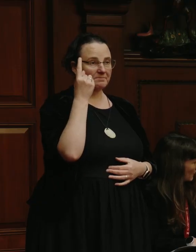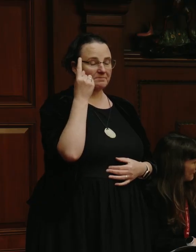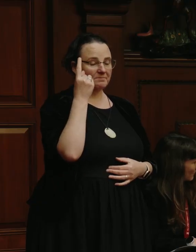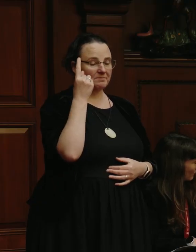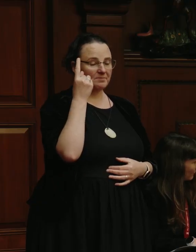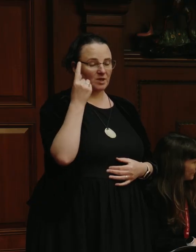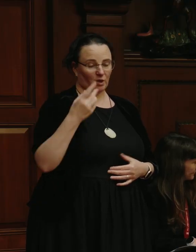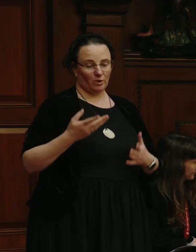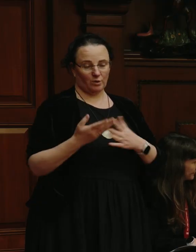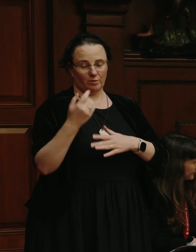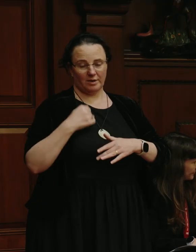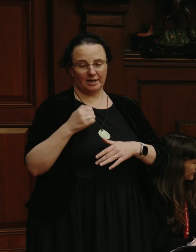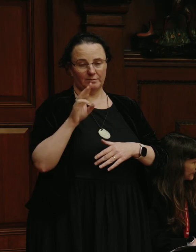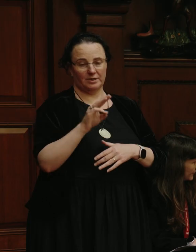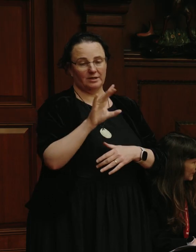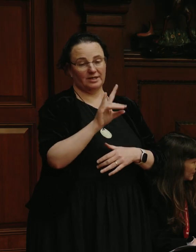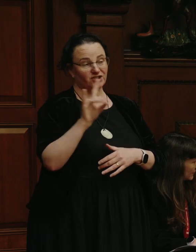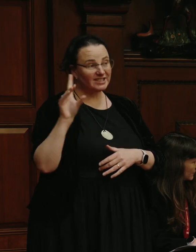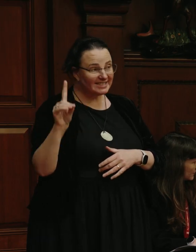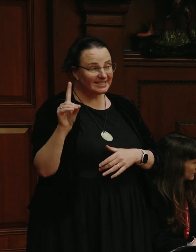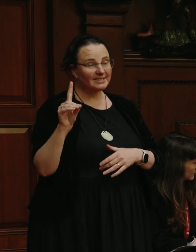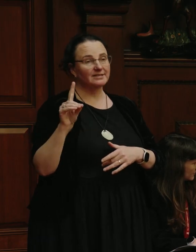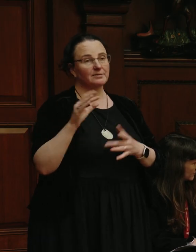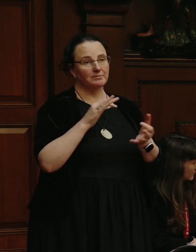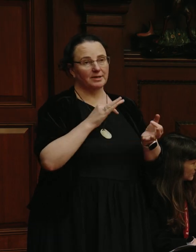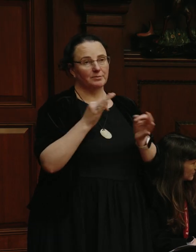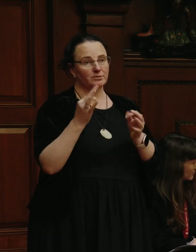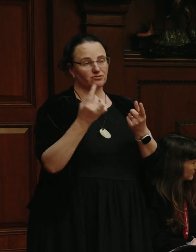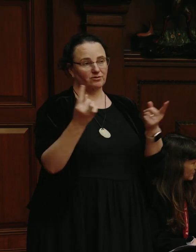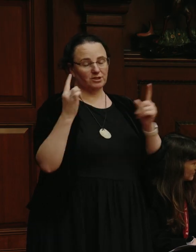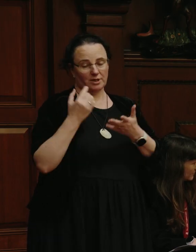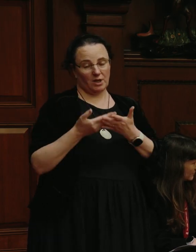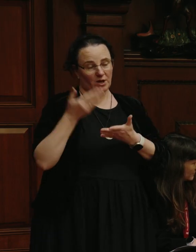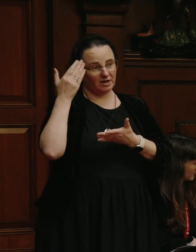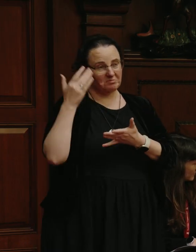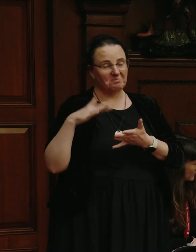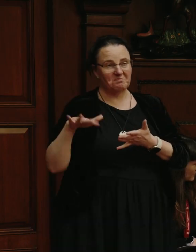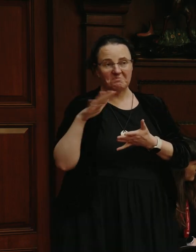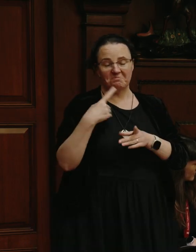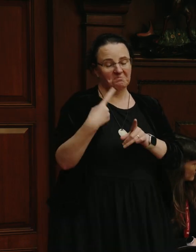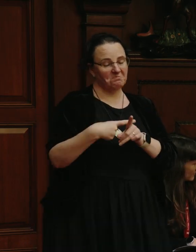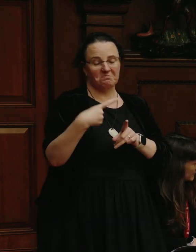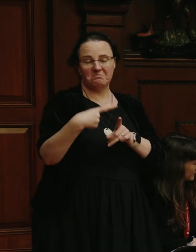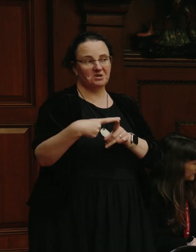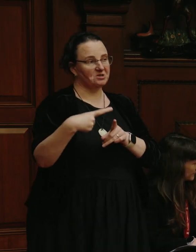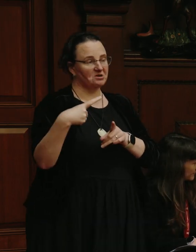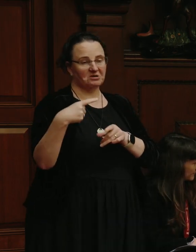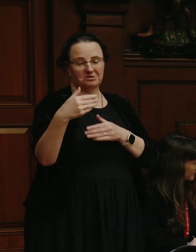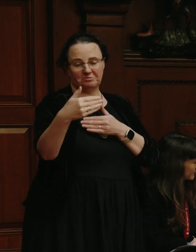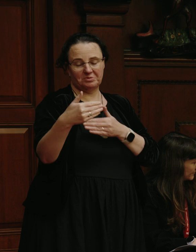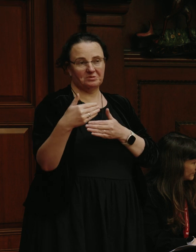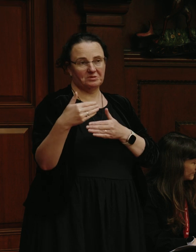postgraduate learning and my PhD, it was probably a very short exposure